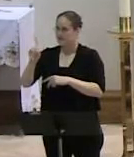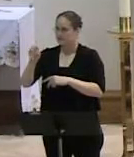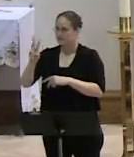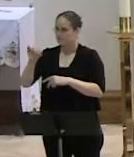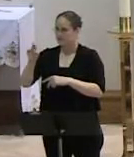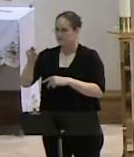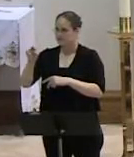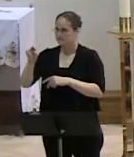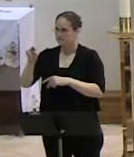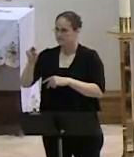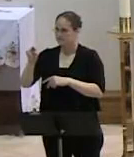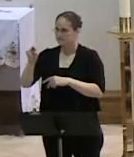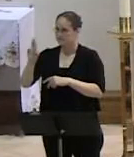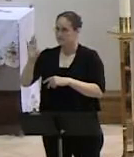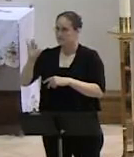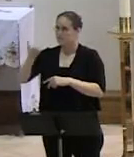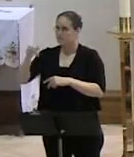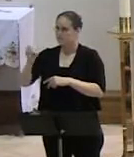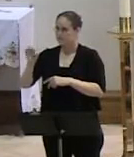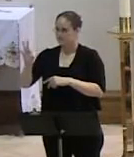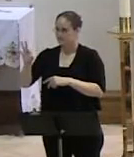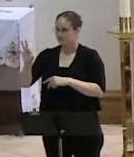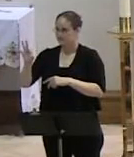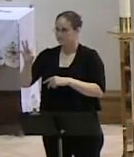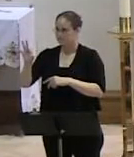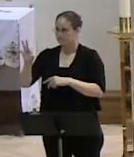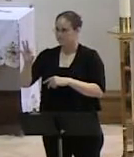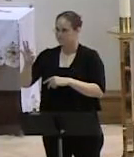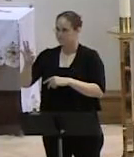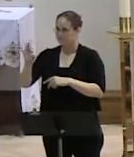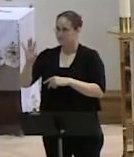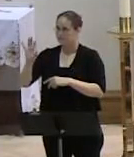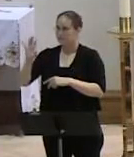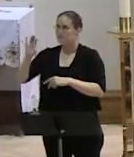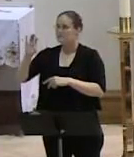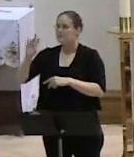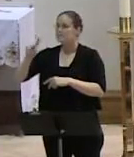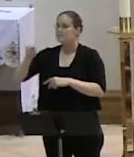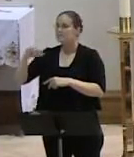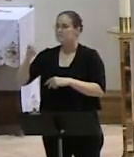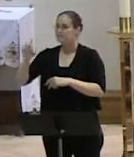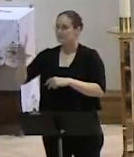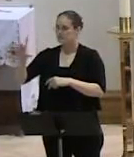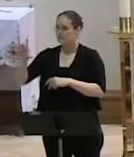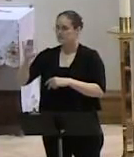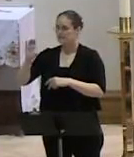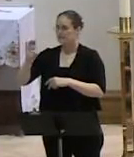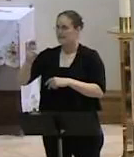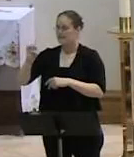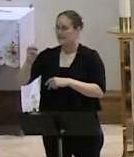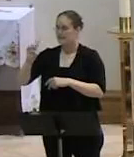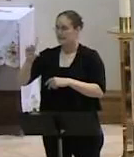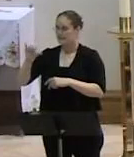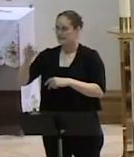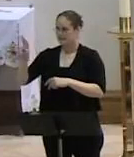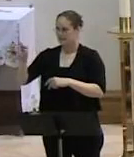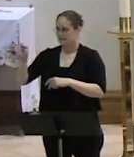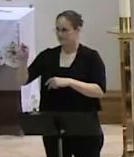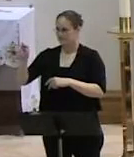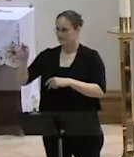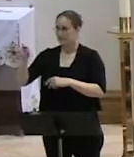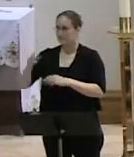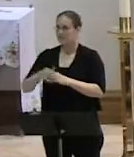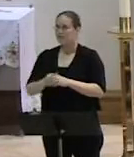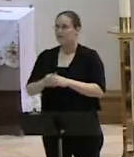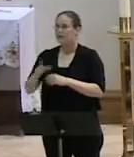Geezer, Jeff Huber, Phil Steffen, and Irene Ewert, and